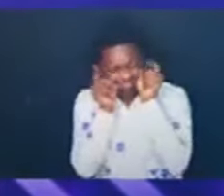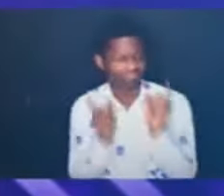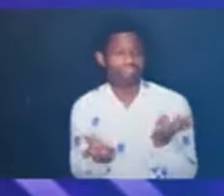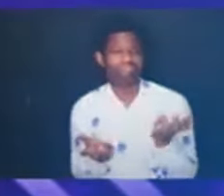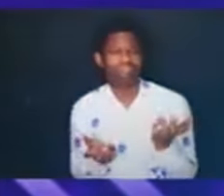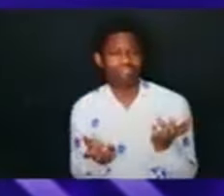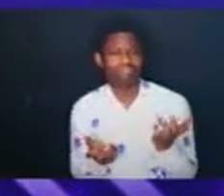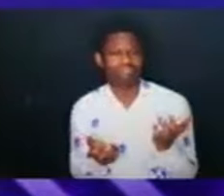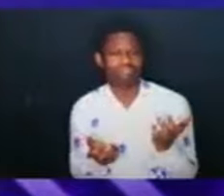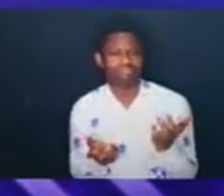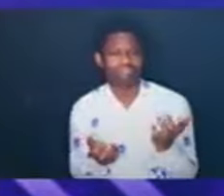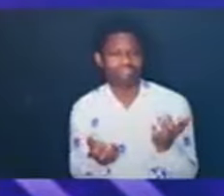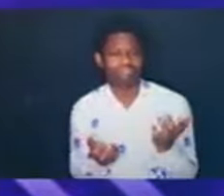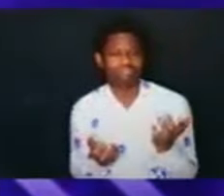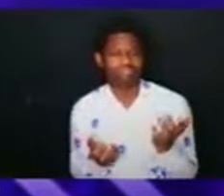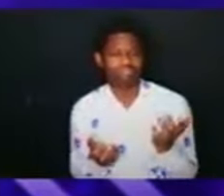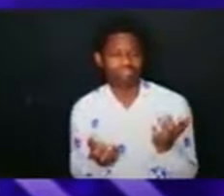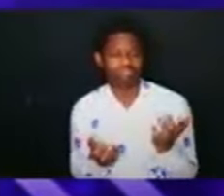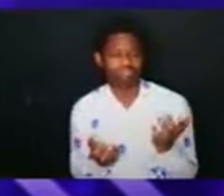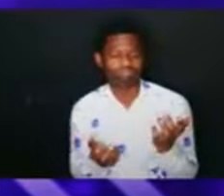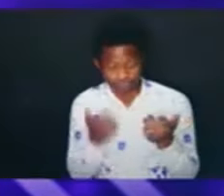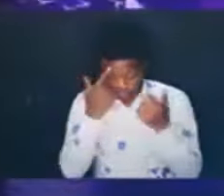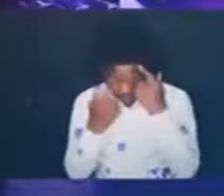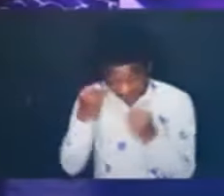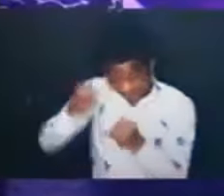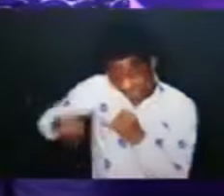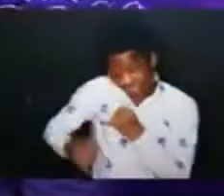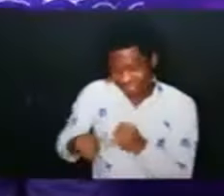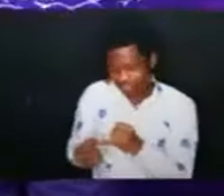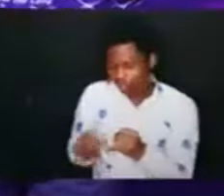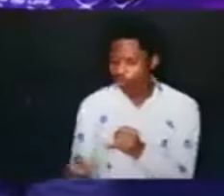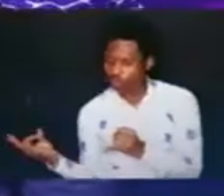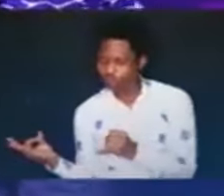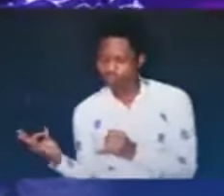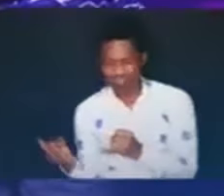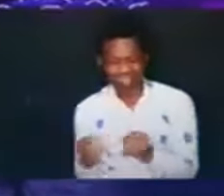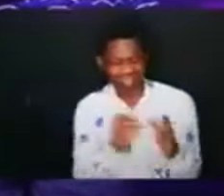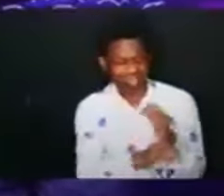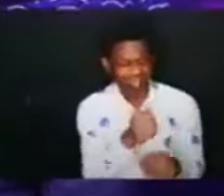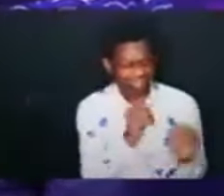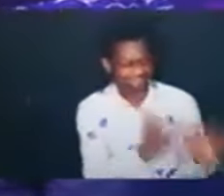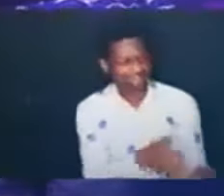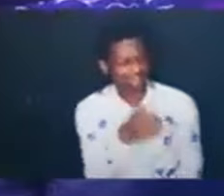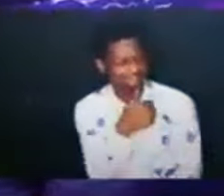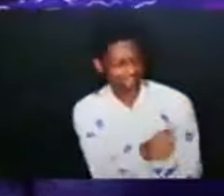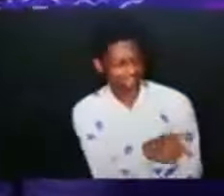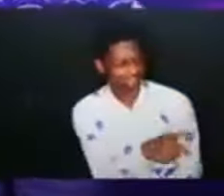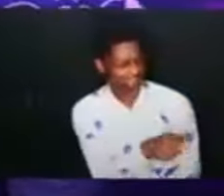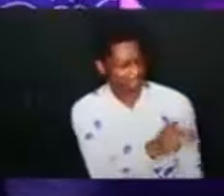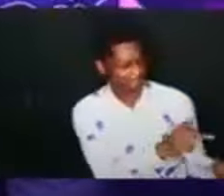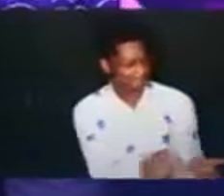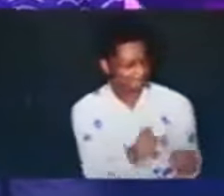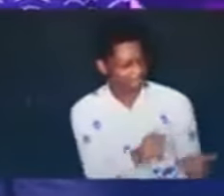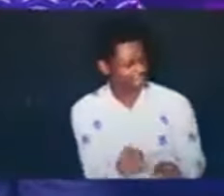So I'm just taking Benjamin out, so I'm saying 10. Ha, so we Benjamin free mu, not just one be you do. These guys to collaborate. We